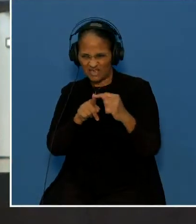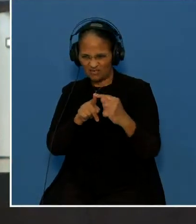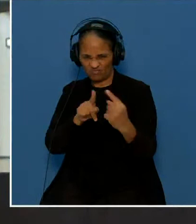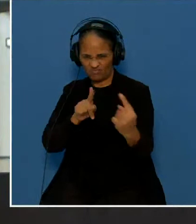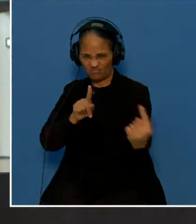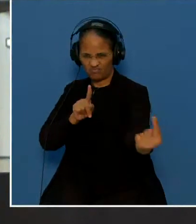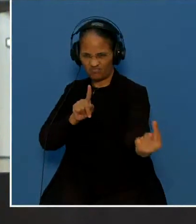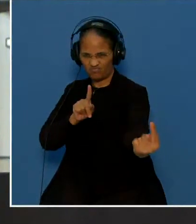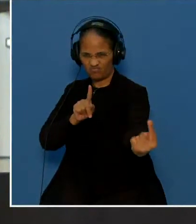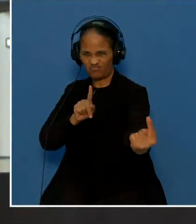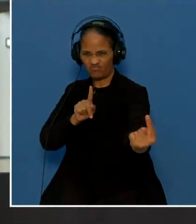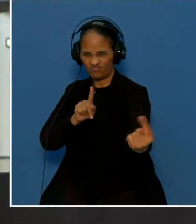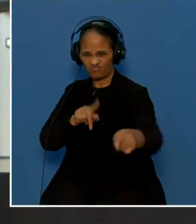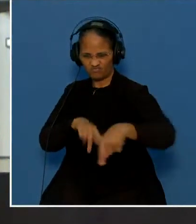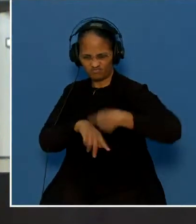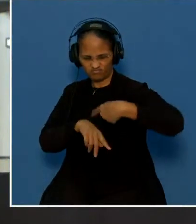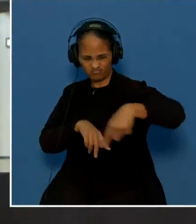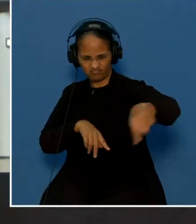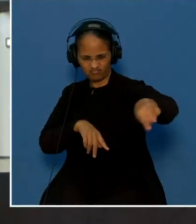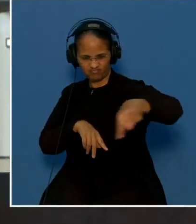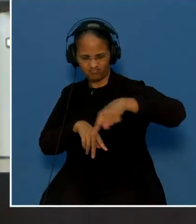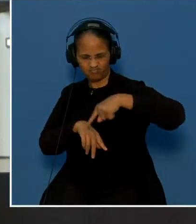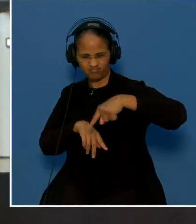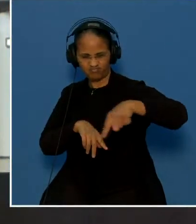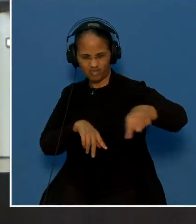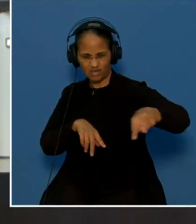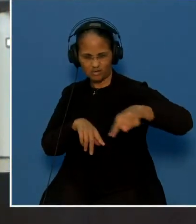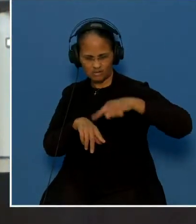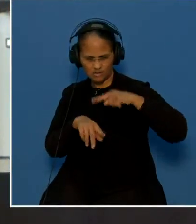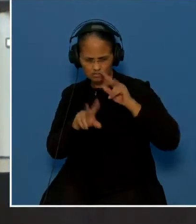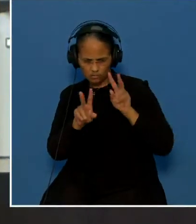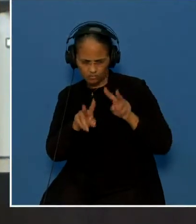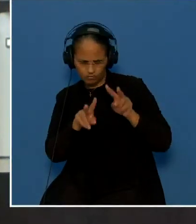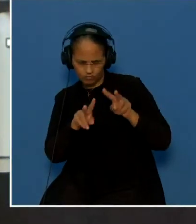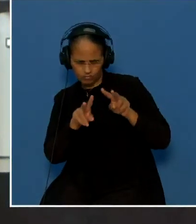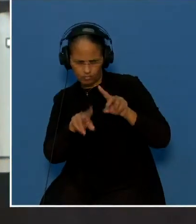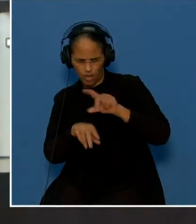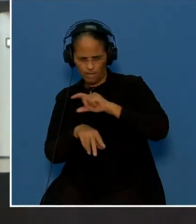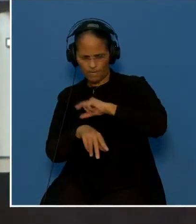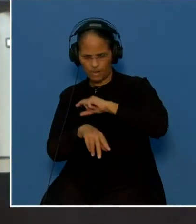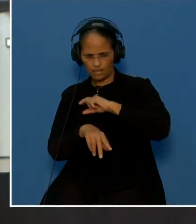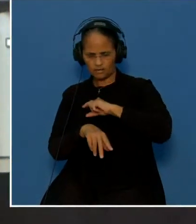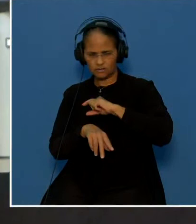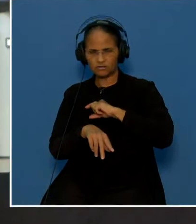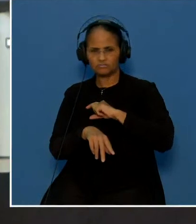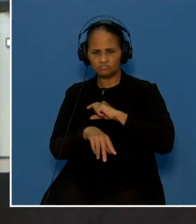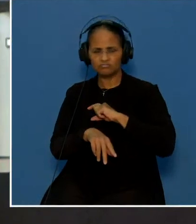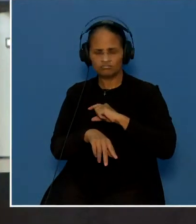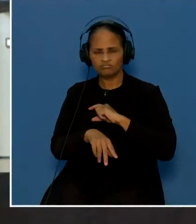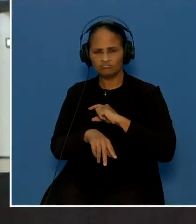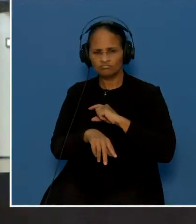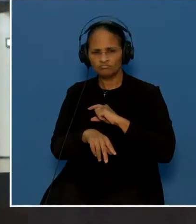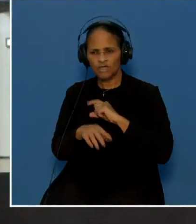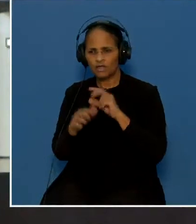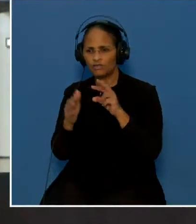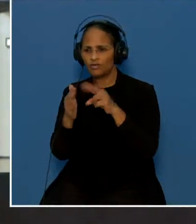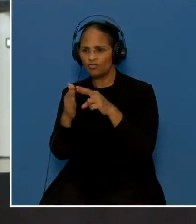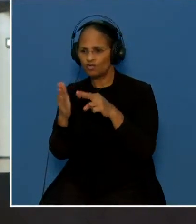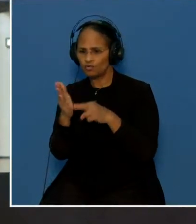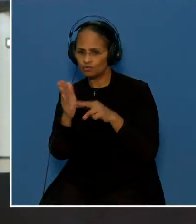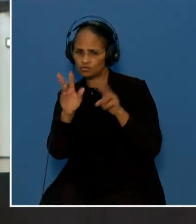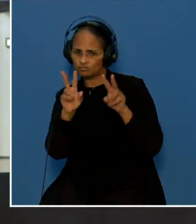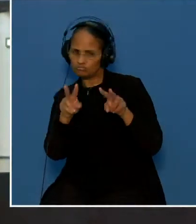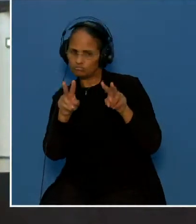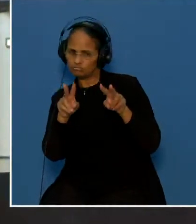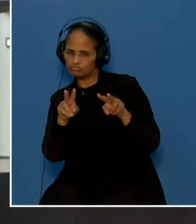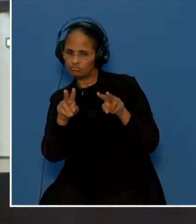This will be enforced by a group of marshals provided by the Gombes themselves. The guidelines for observing the Gombes